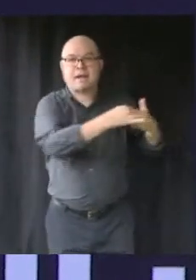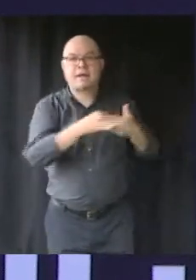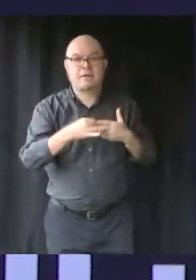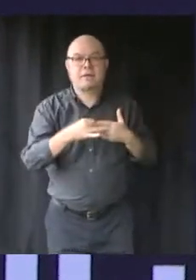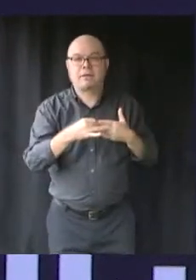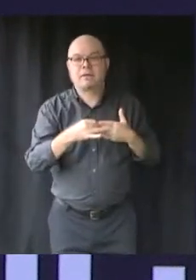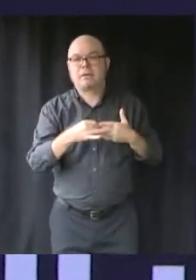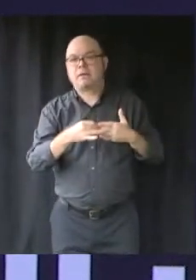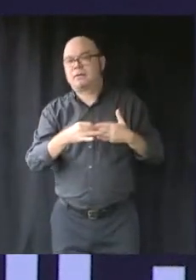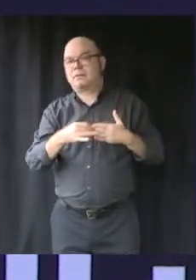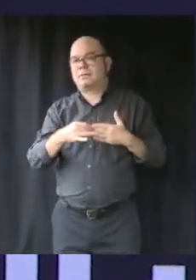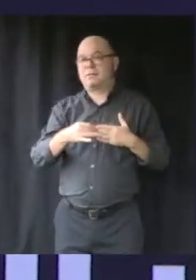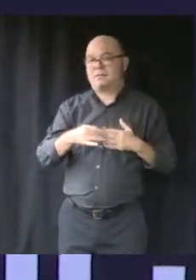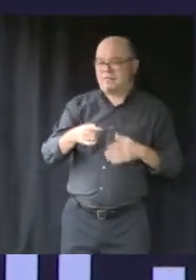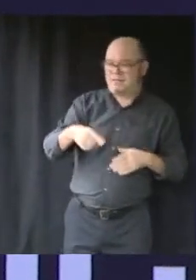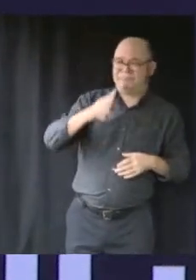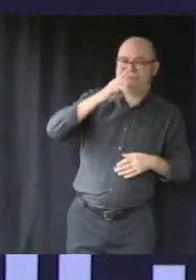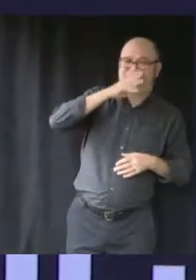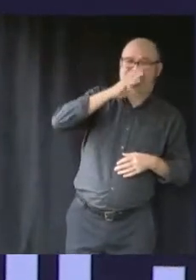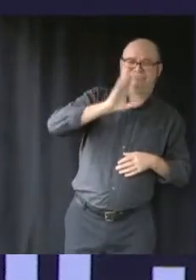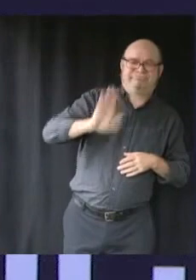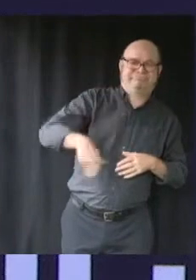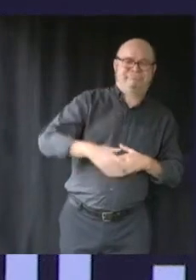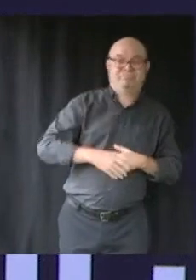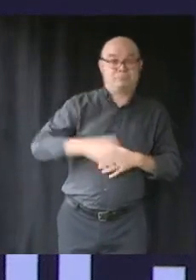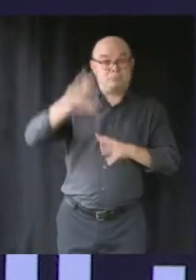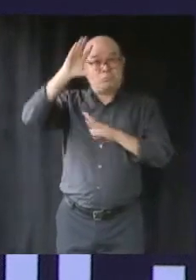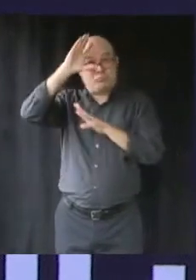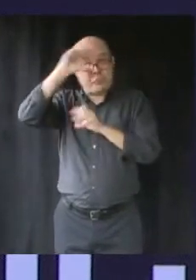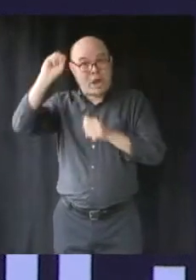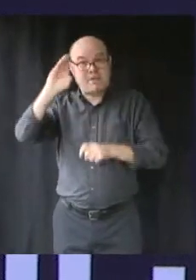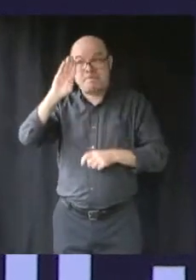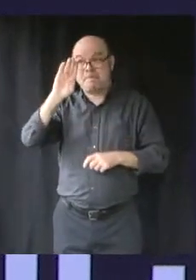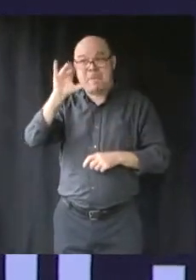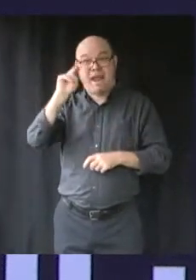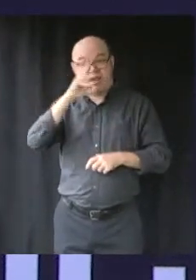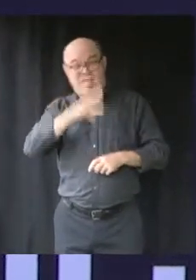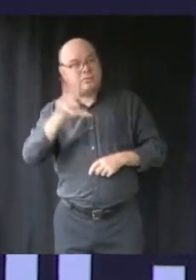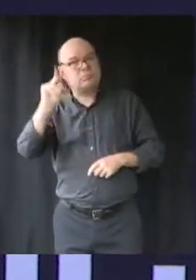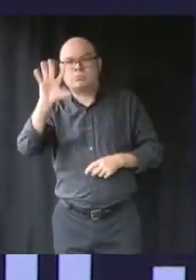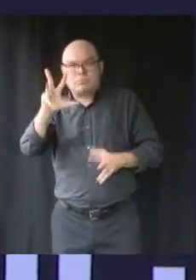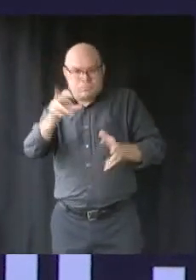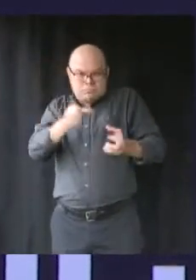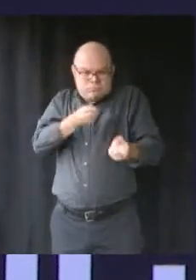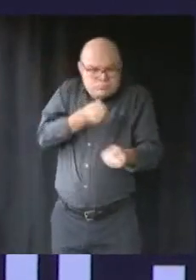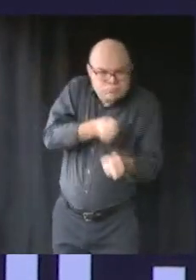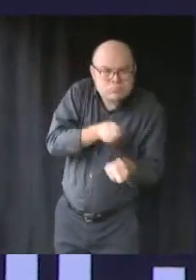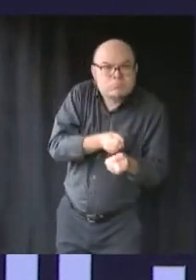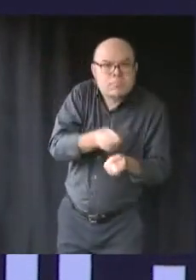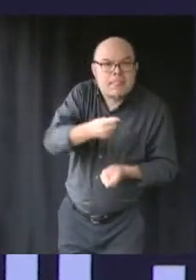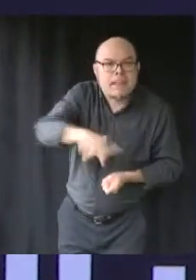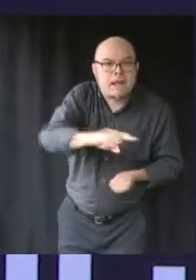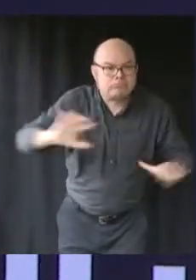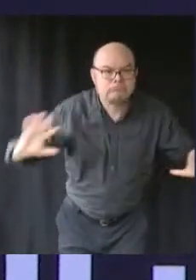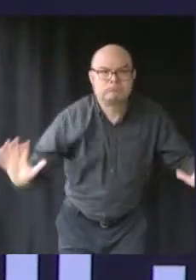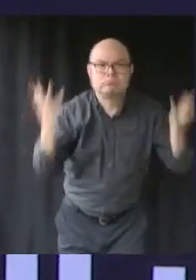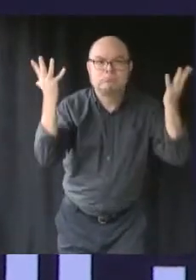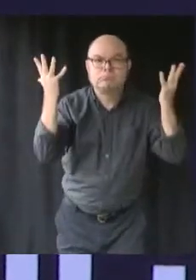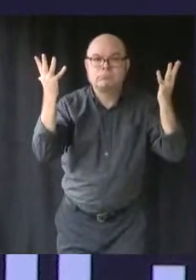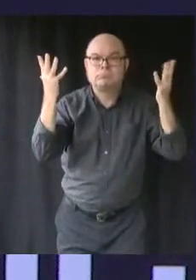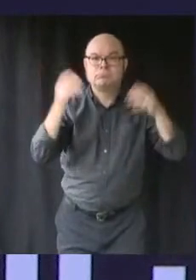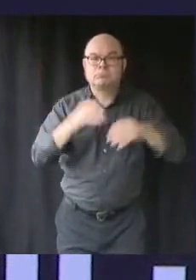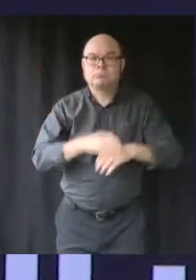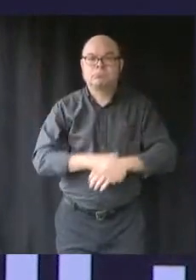administration, and not here at the University of Connecticut. The Dodd Center has done extraordinary things since it was first dedicated,